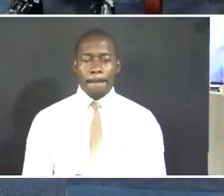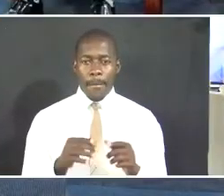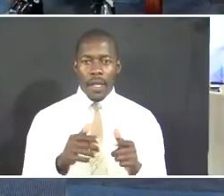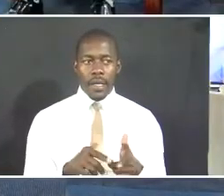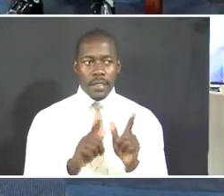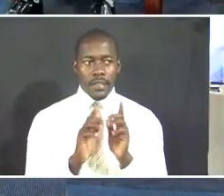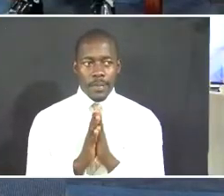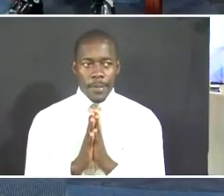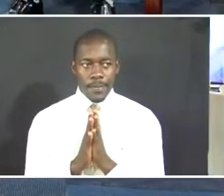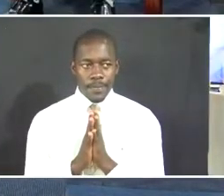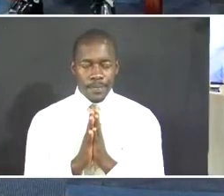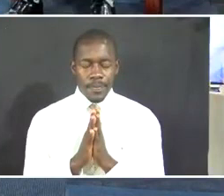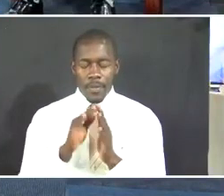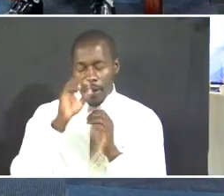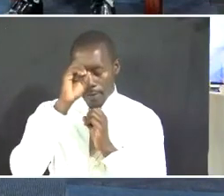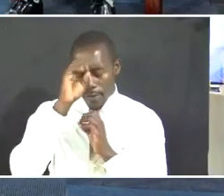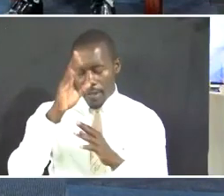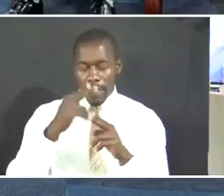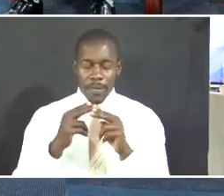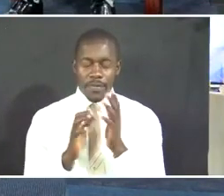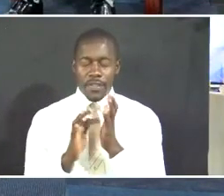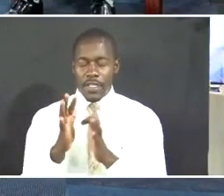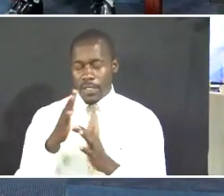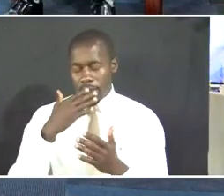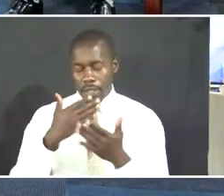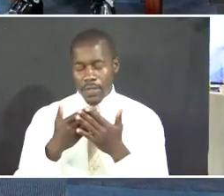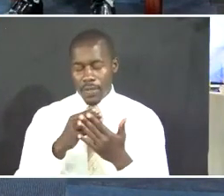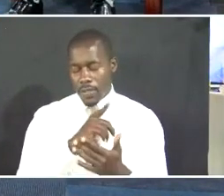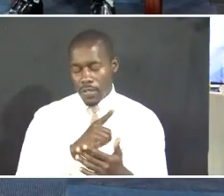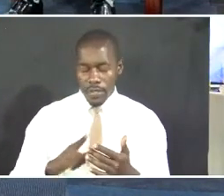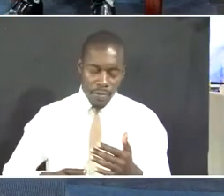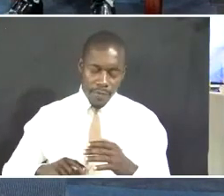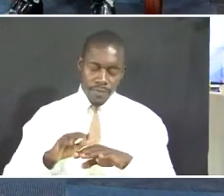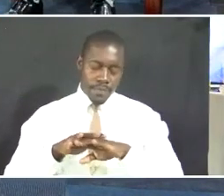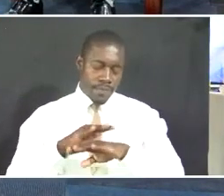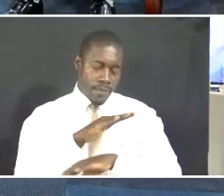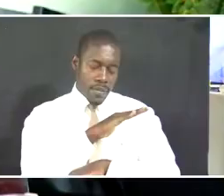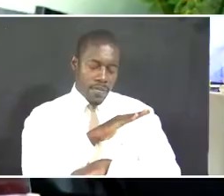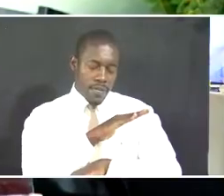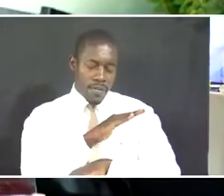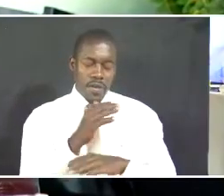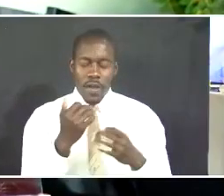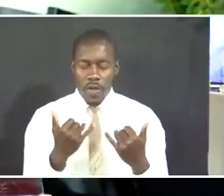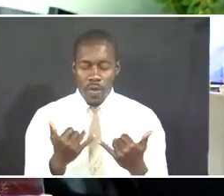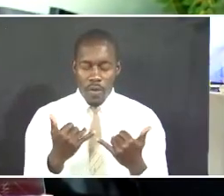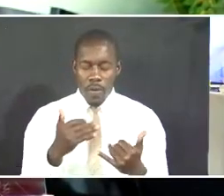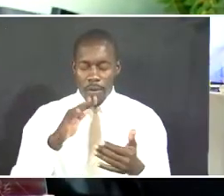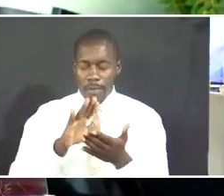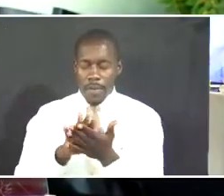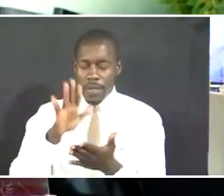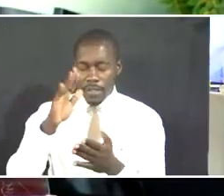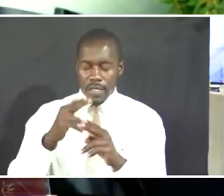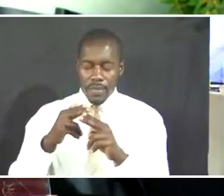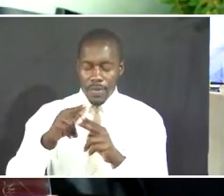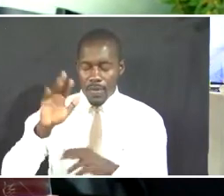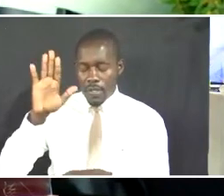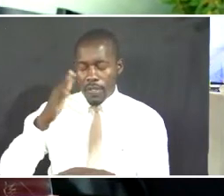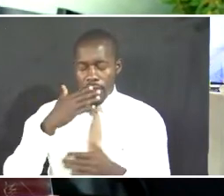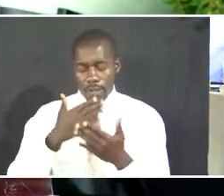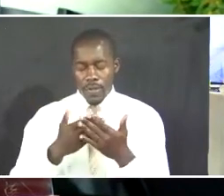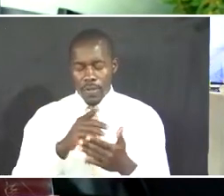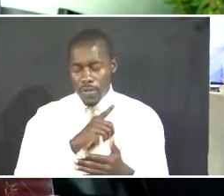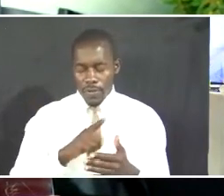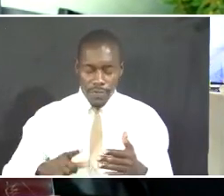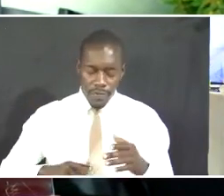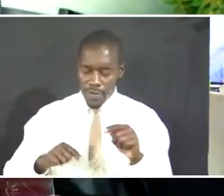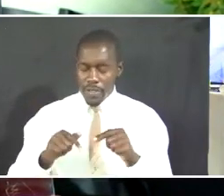pray. Father, in the name of Jesus, we thank you, Lord, this afternoon. We want to praise your name. Thank you, Lord, for this session